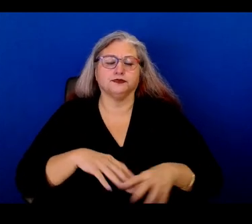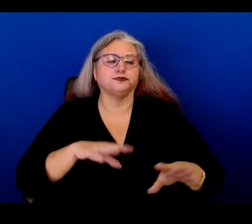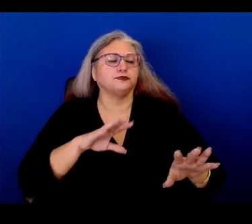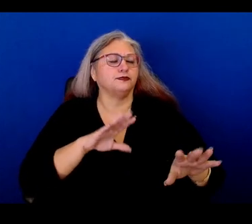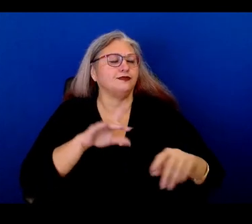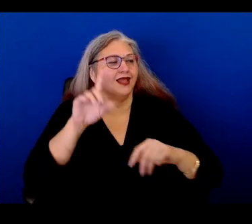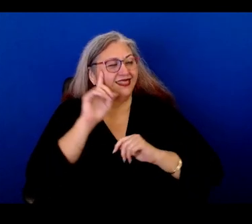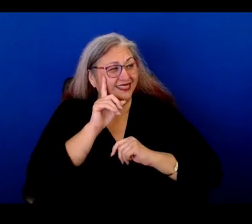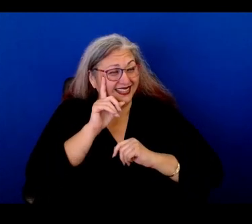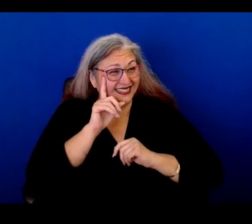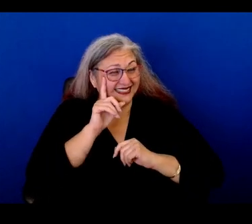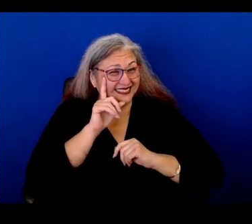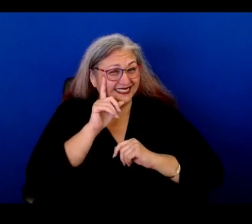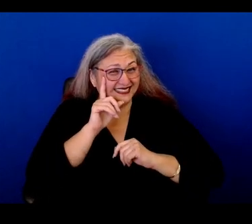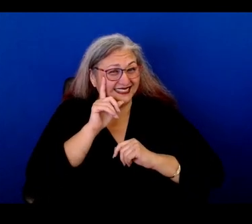I think